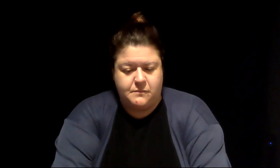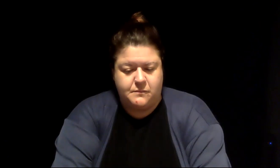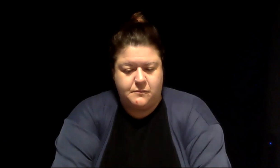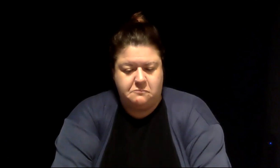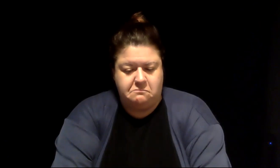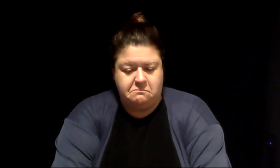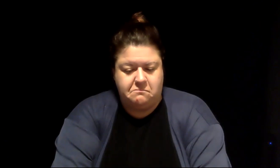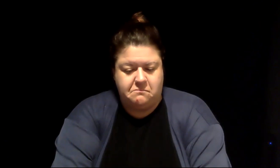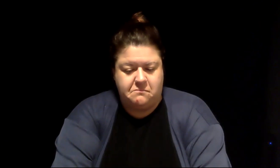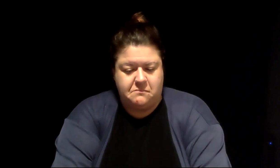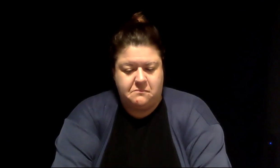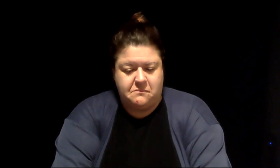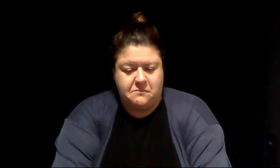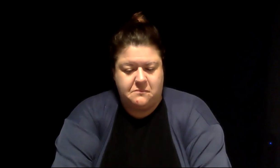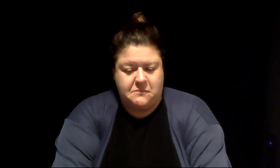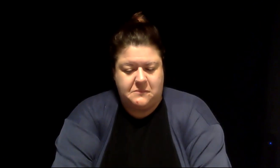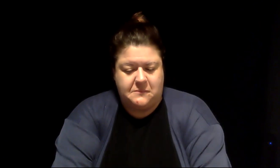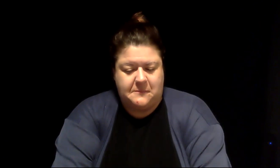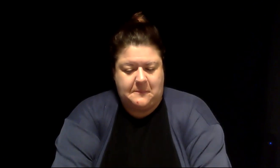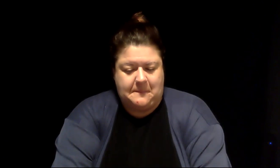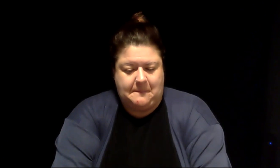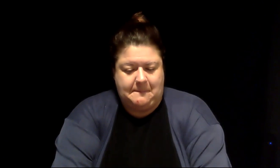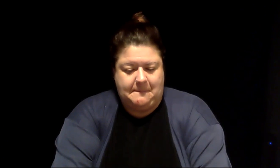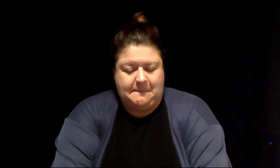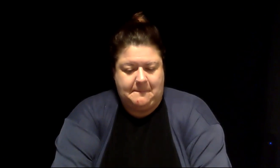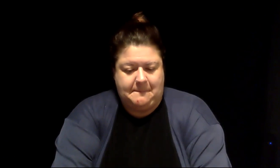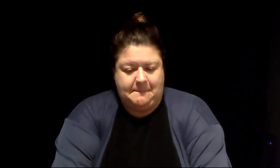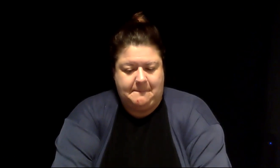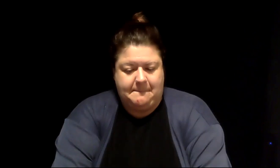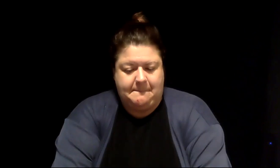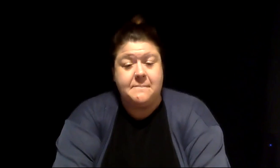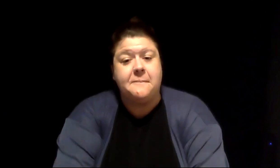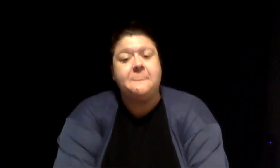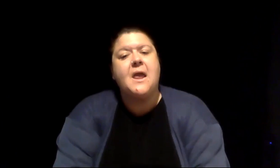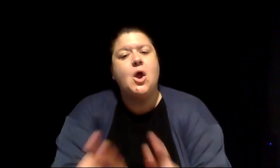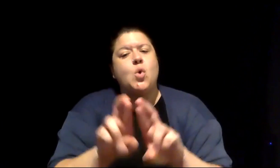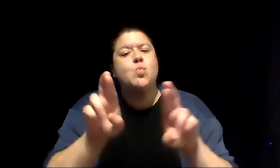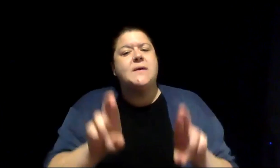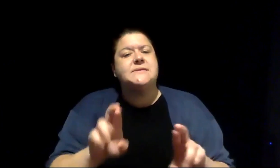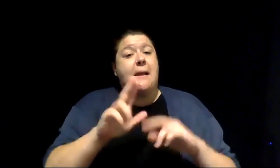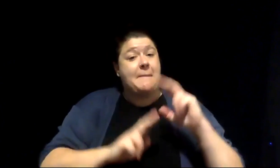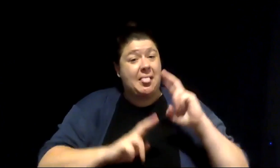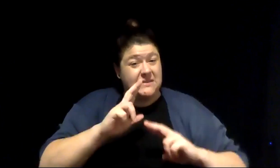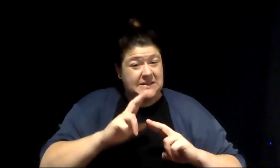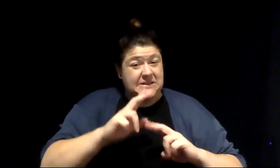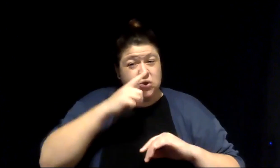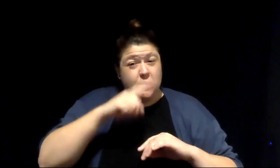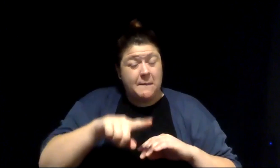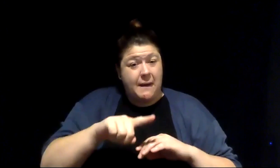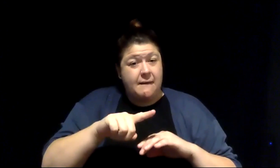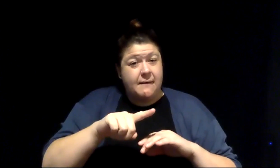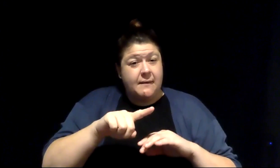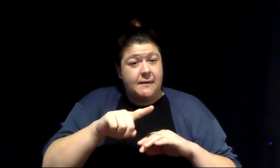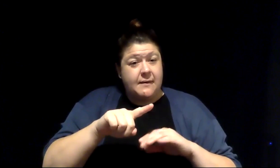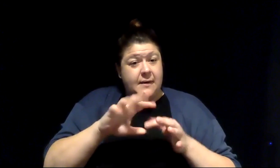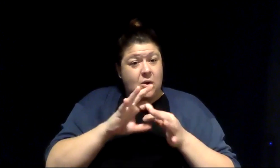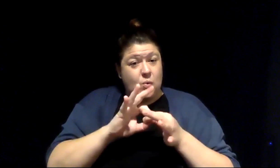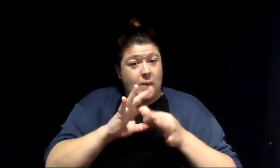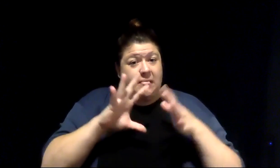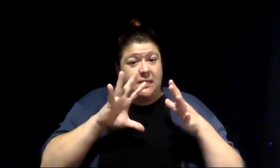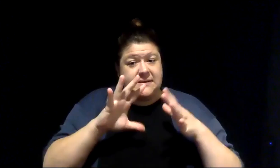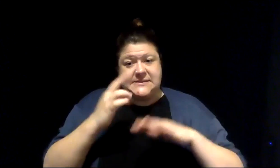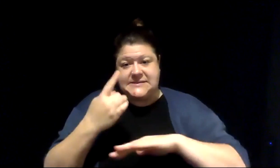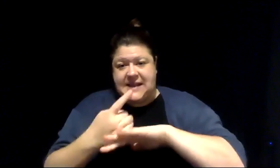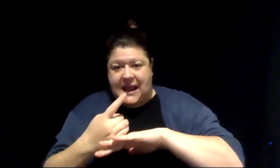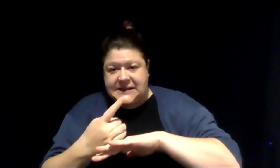is the resume building one, but I'm not positive. So can you please release the dates in a document